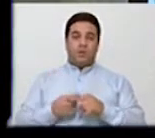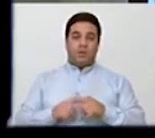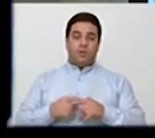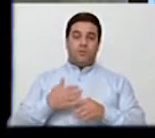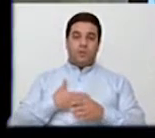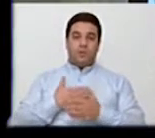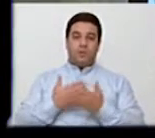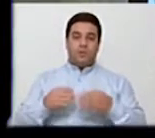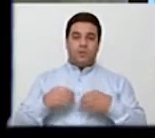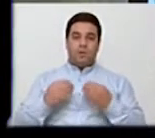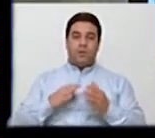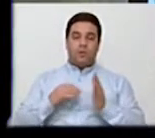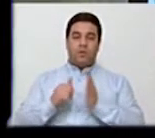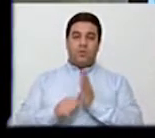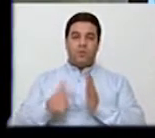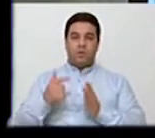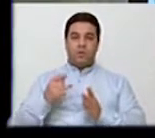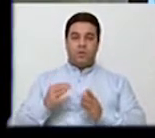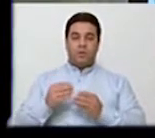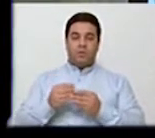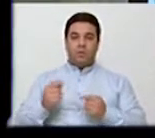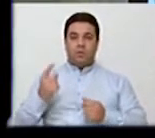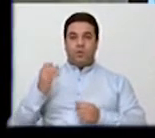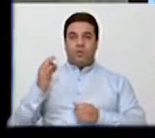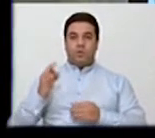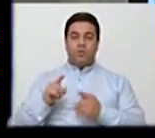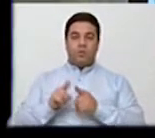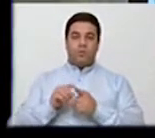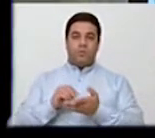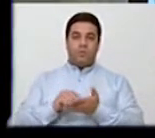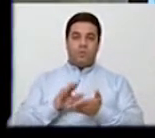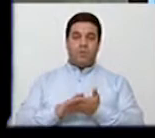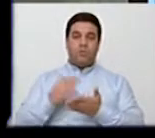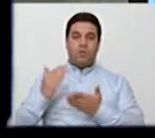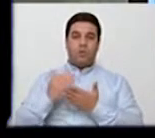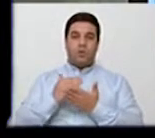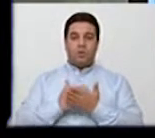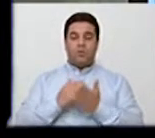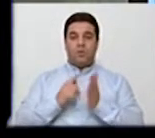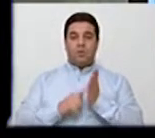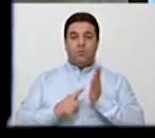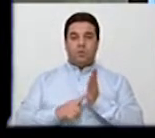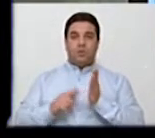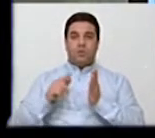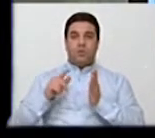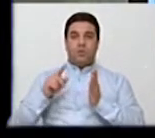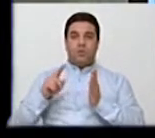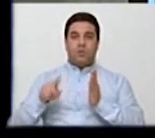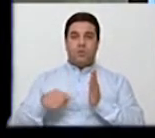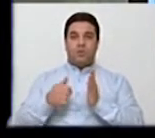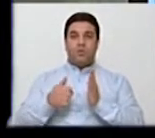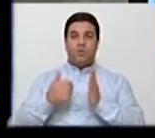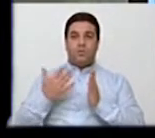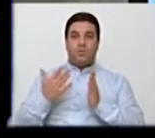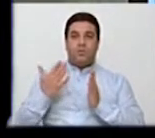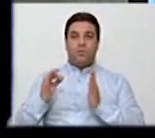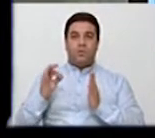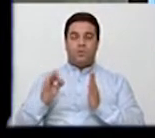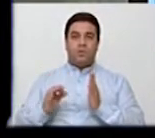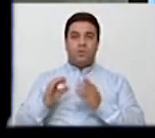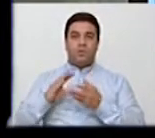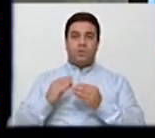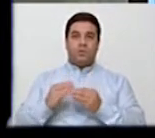bizga berilgan 60 gram eritmani 100% deb belgilab, uning tarkibidagi 70.5% ni topadigan bo'lsak,